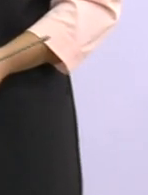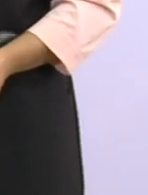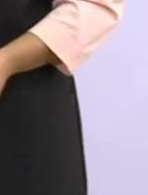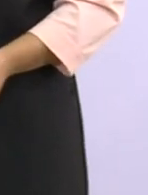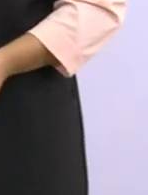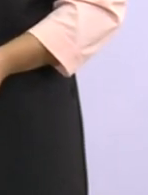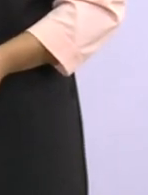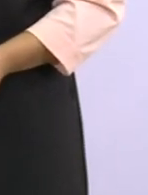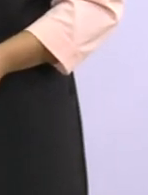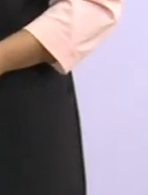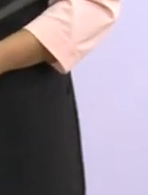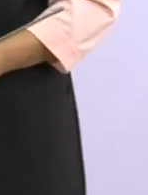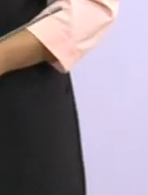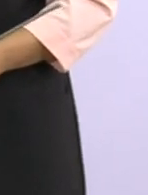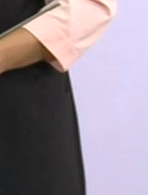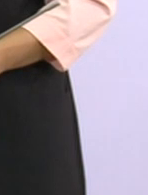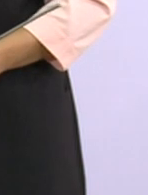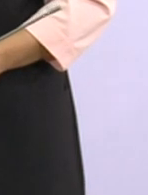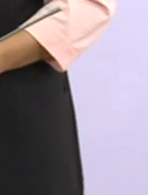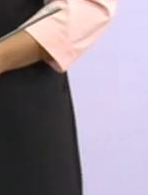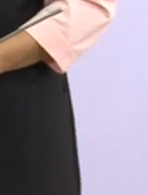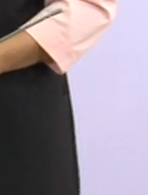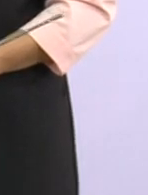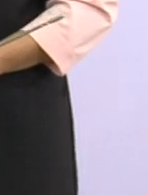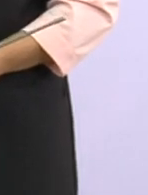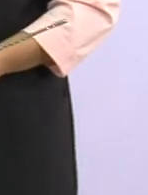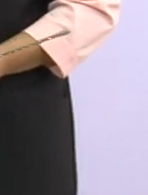public? And the answer is